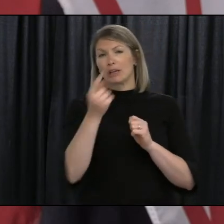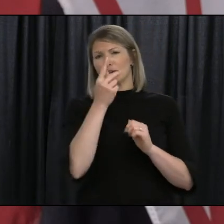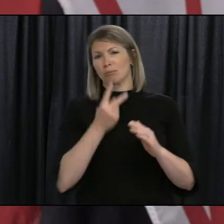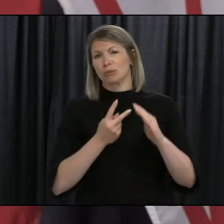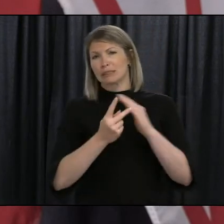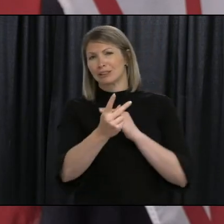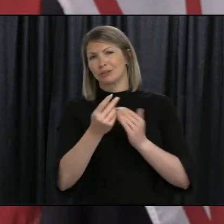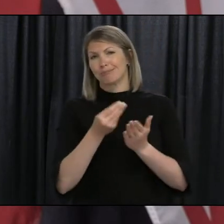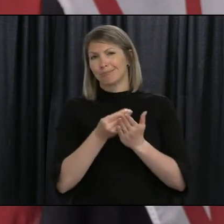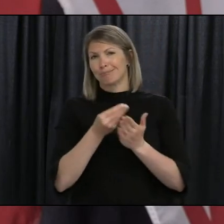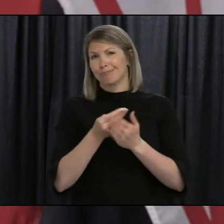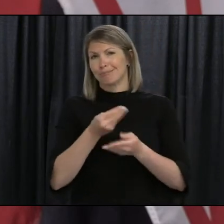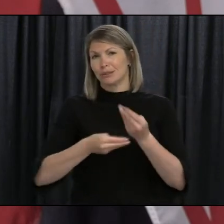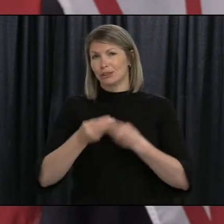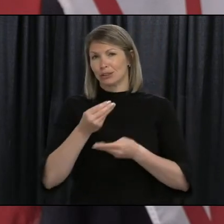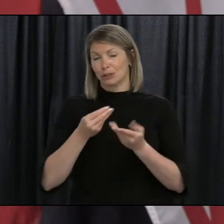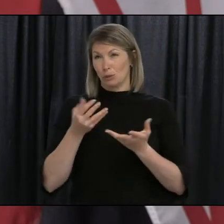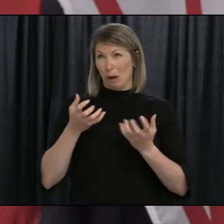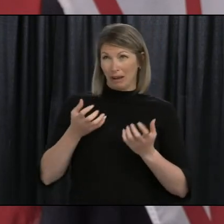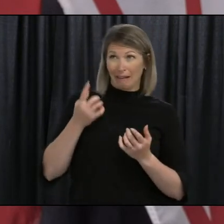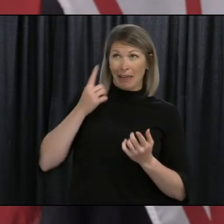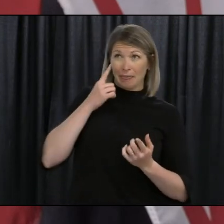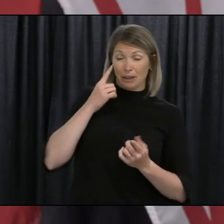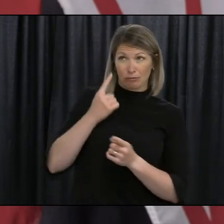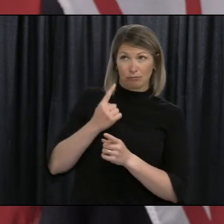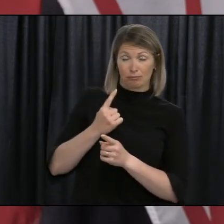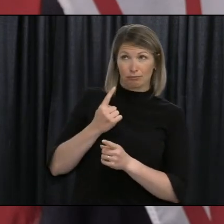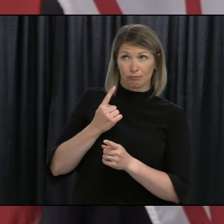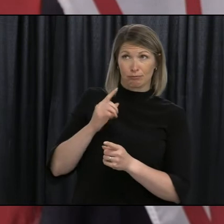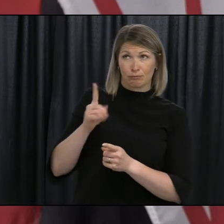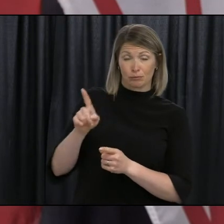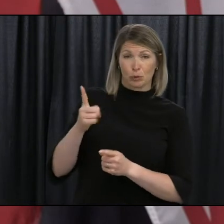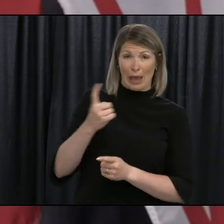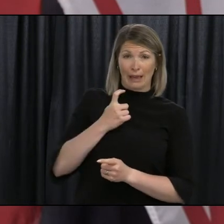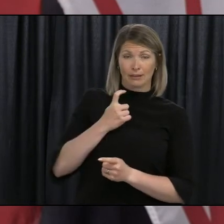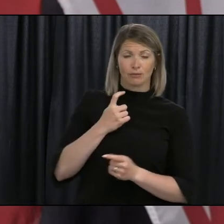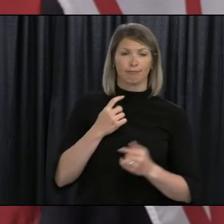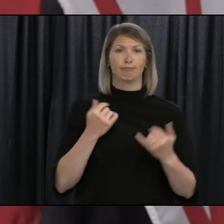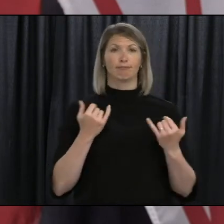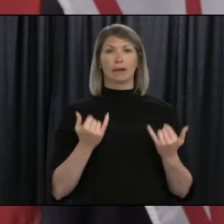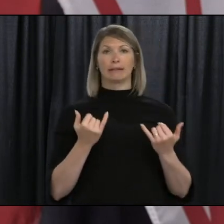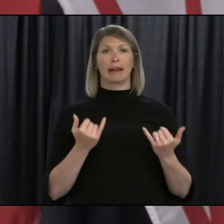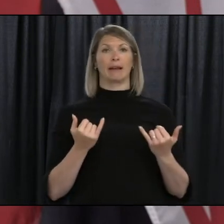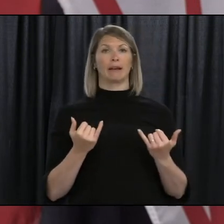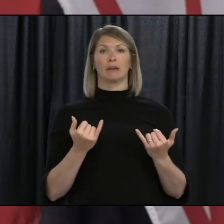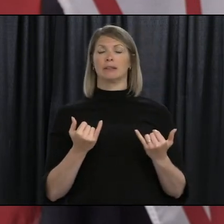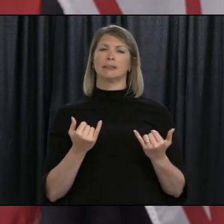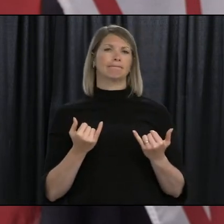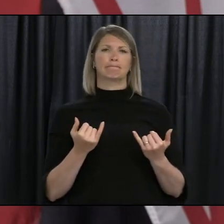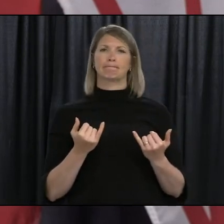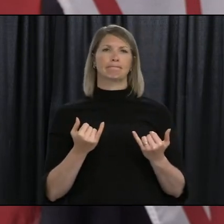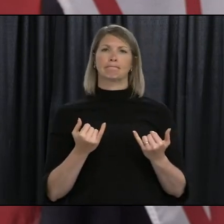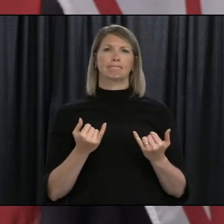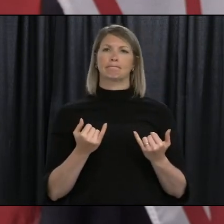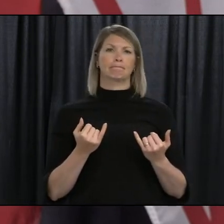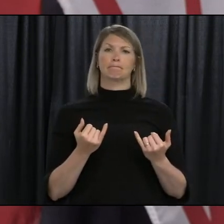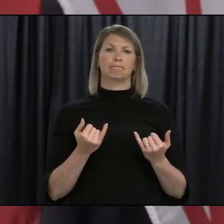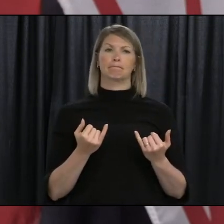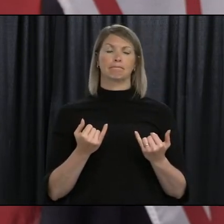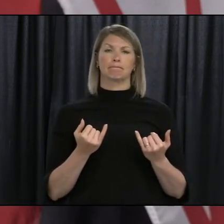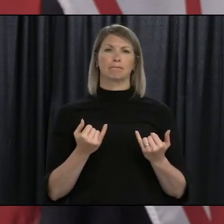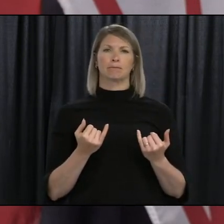the 2020-21 year will look like. At this particular stage, it's very difficult to say. We're now